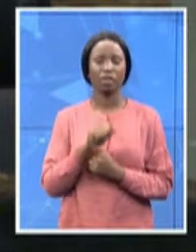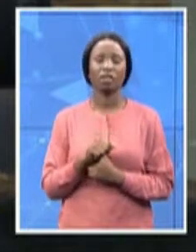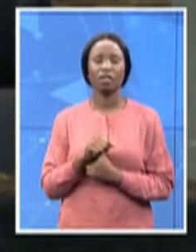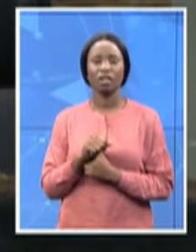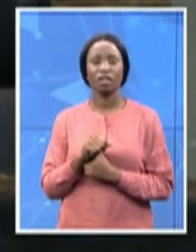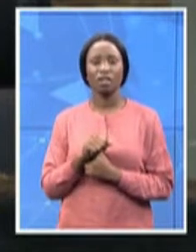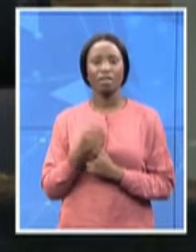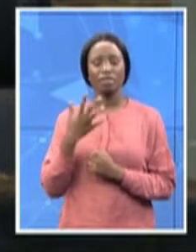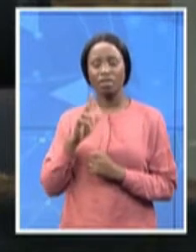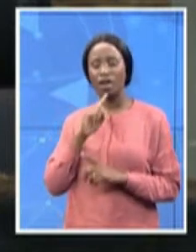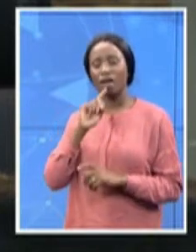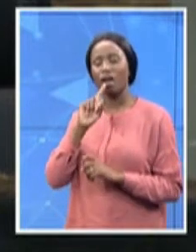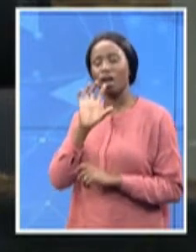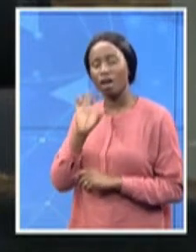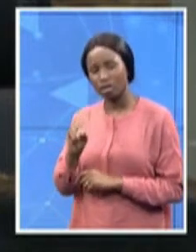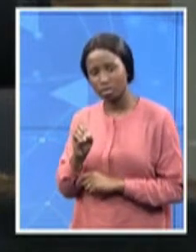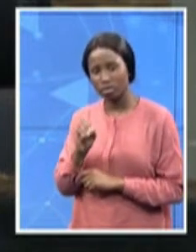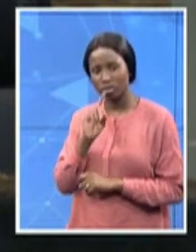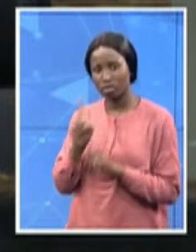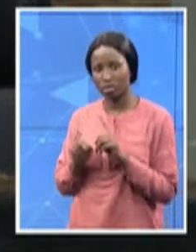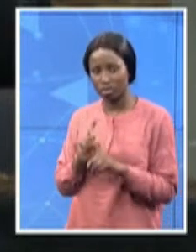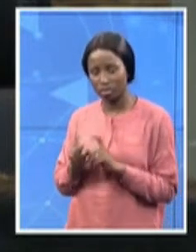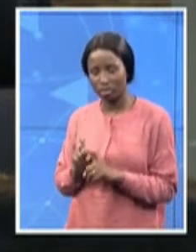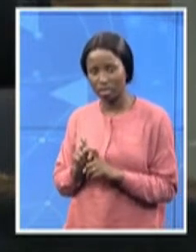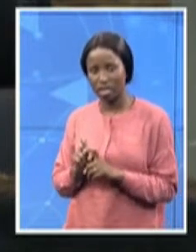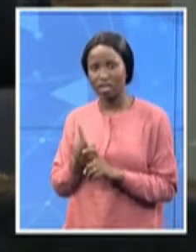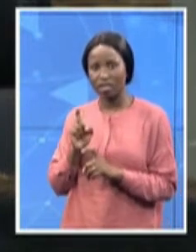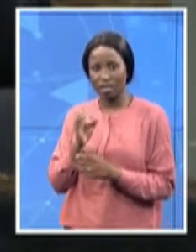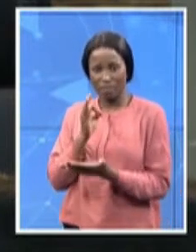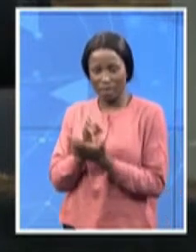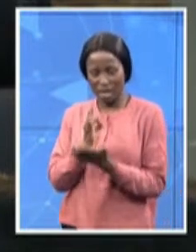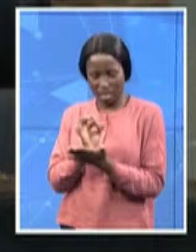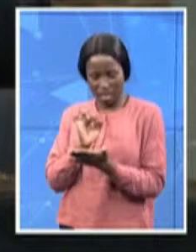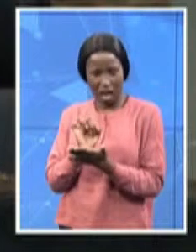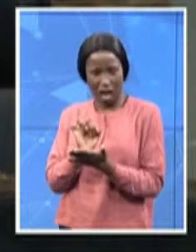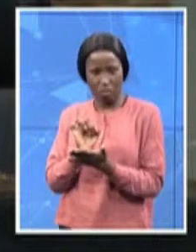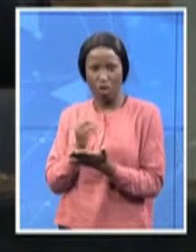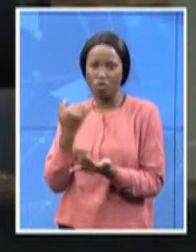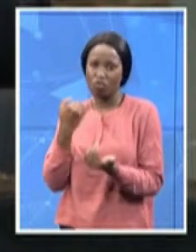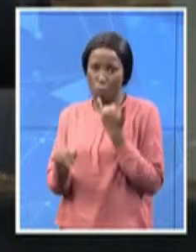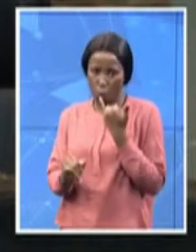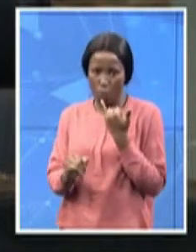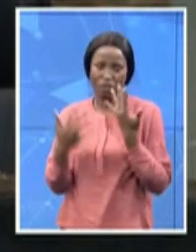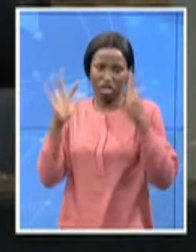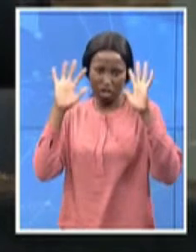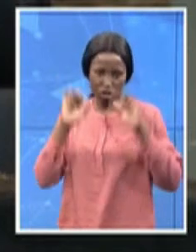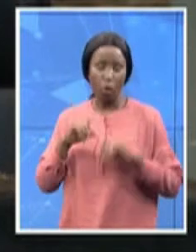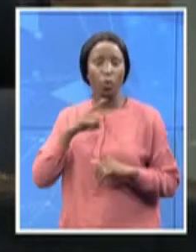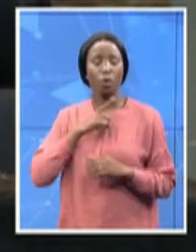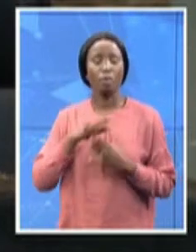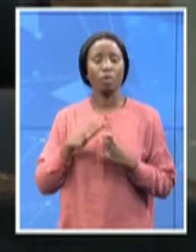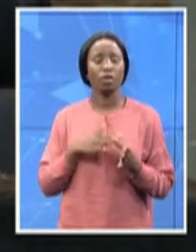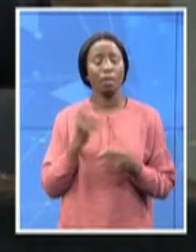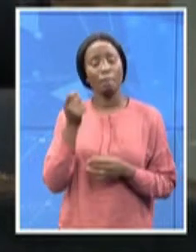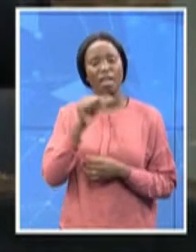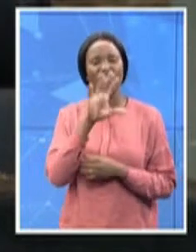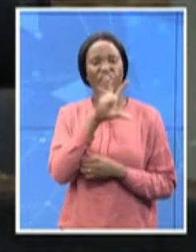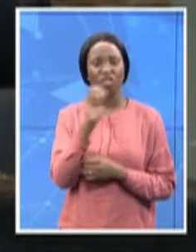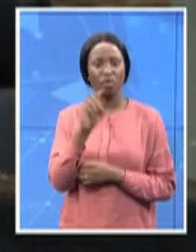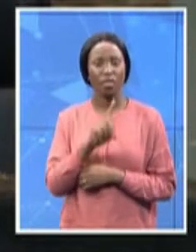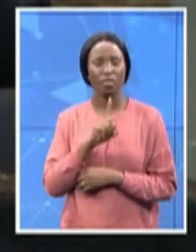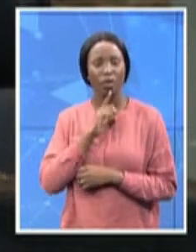had the facts completely wrong. The payment of 500,000 rand into the EFG2